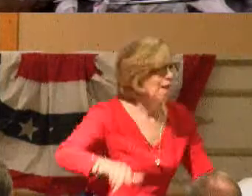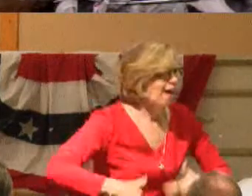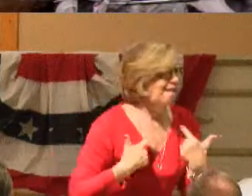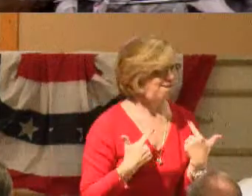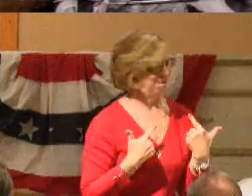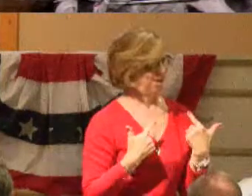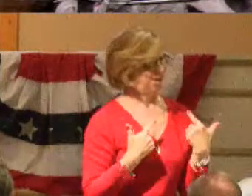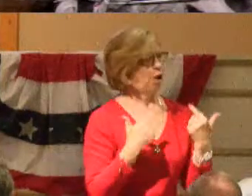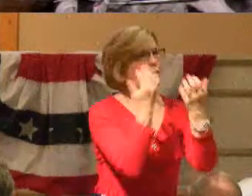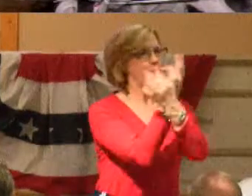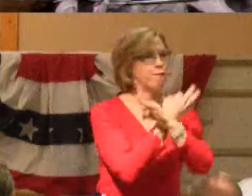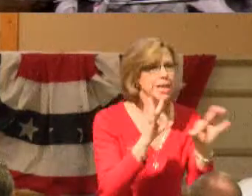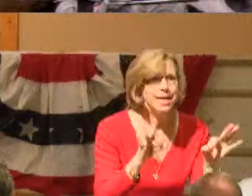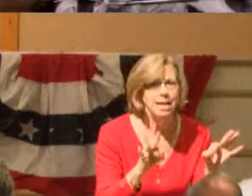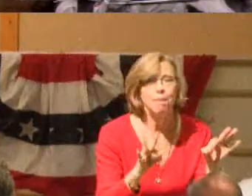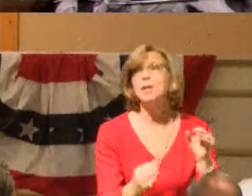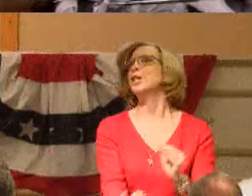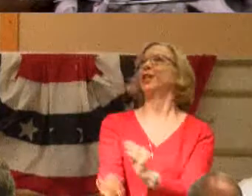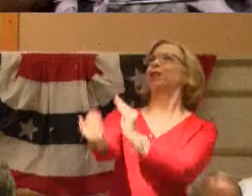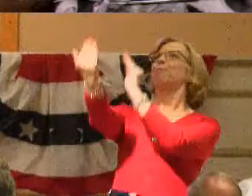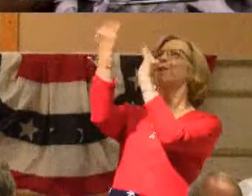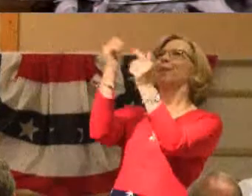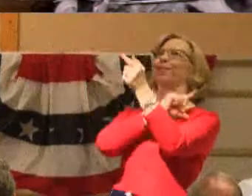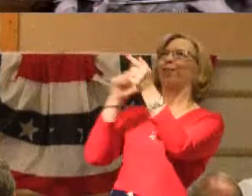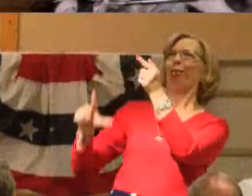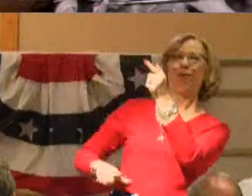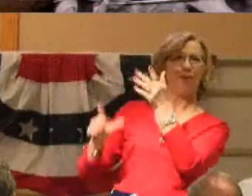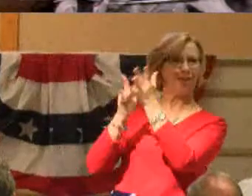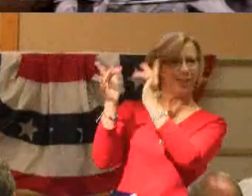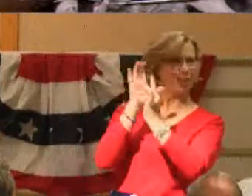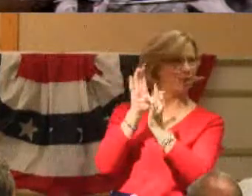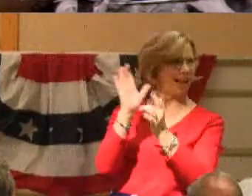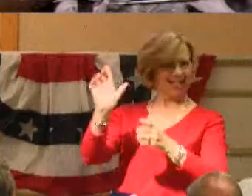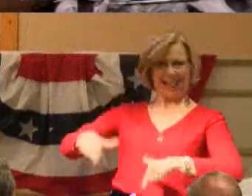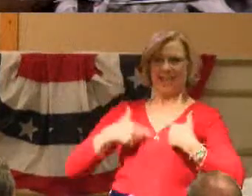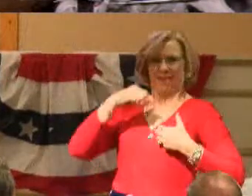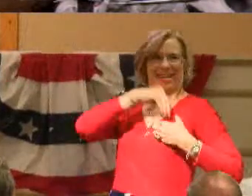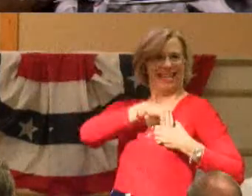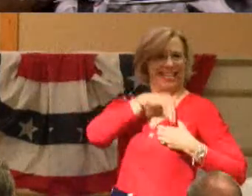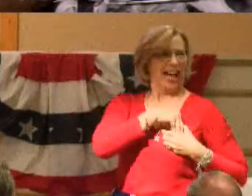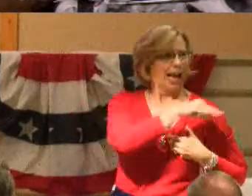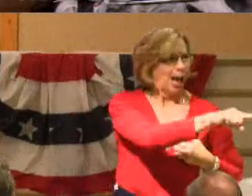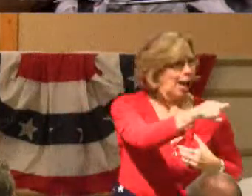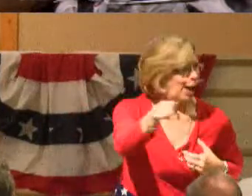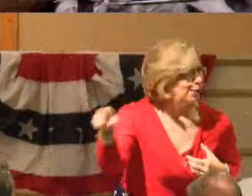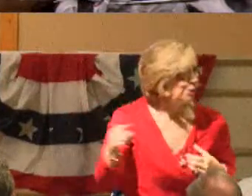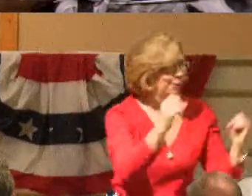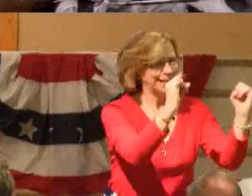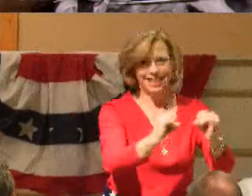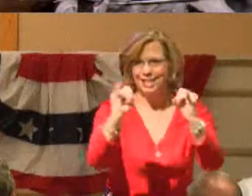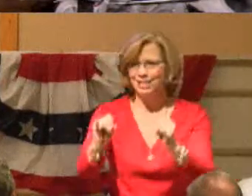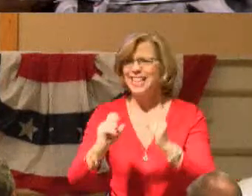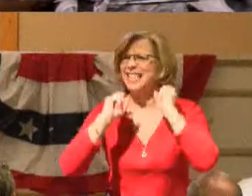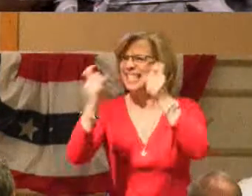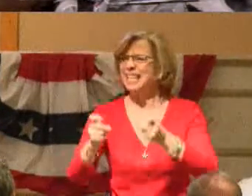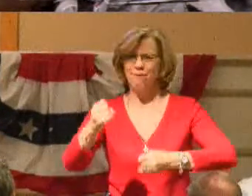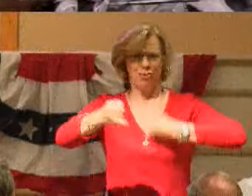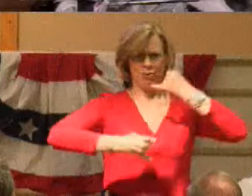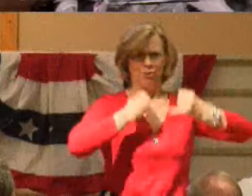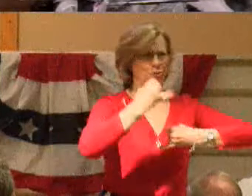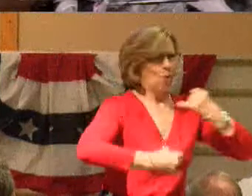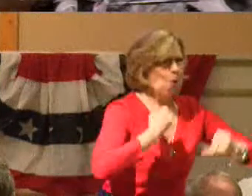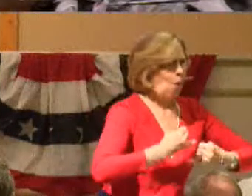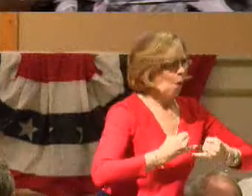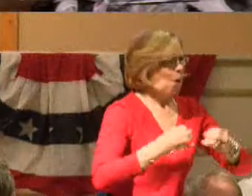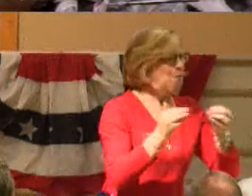friend, is the presence of the Lord Jesus Christ living within your heart to give you joy beyond any definition